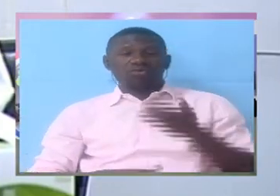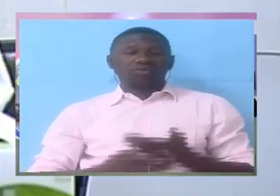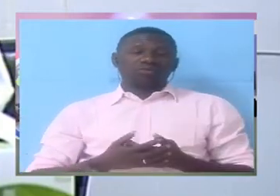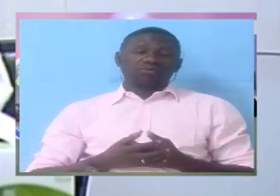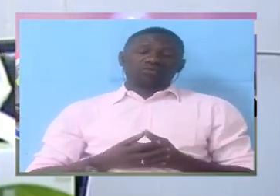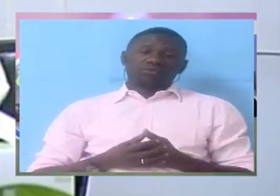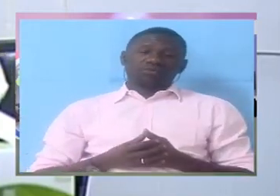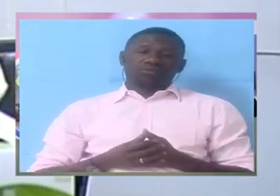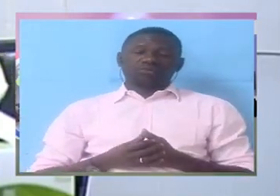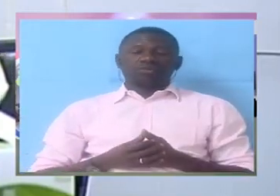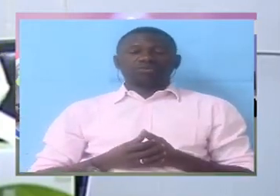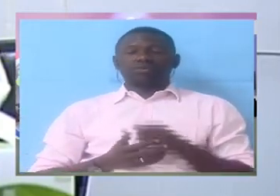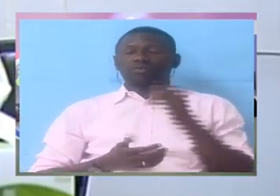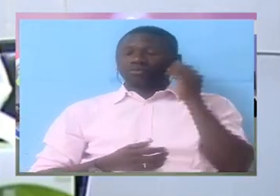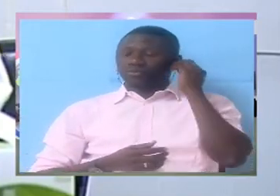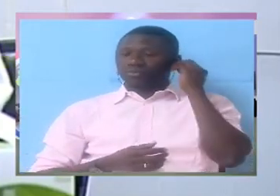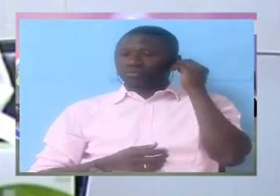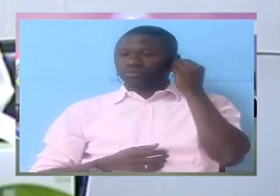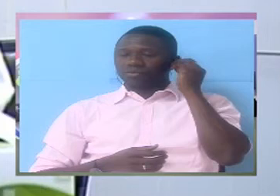ko.